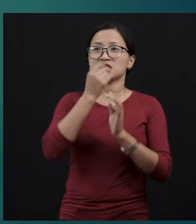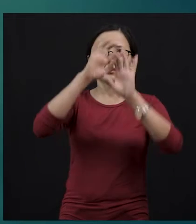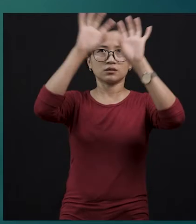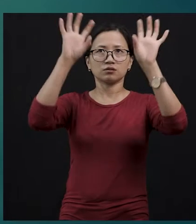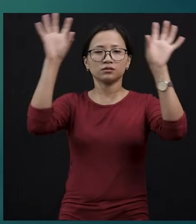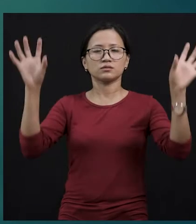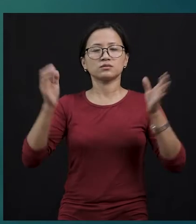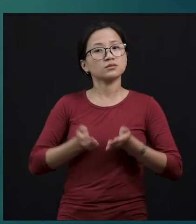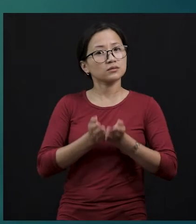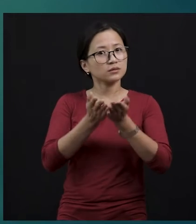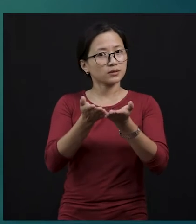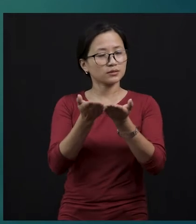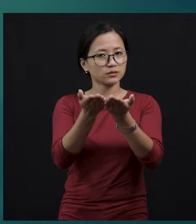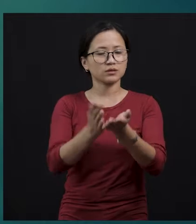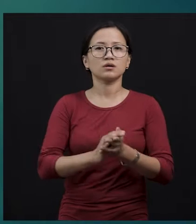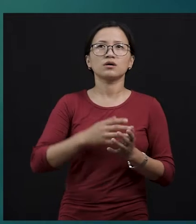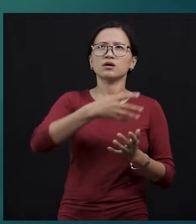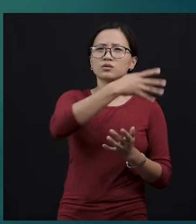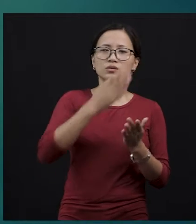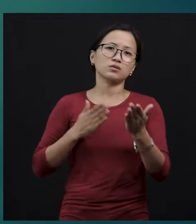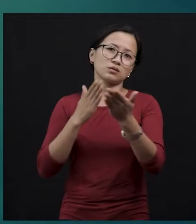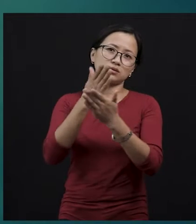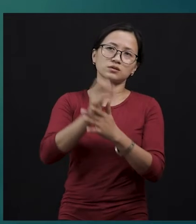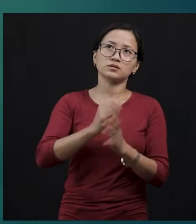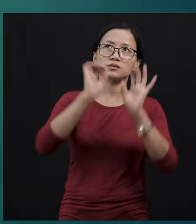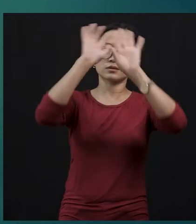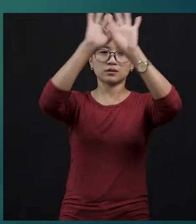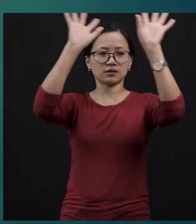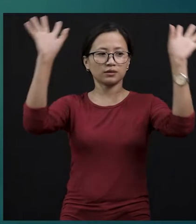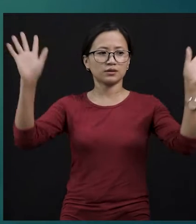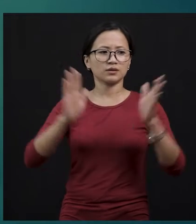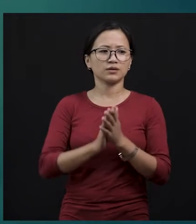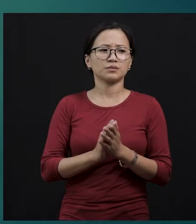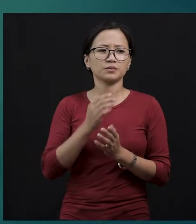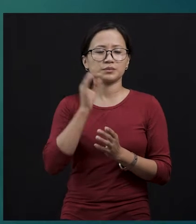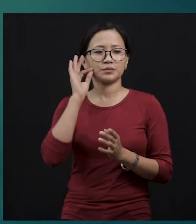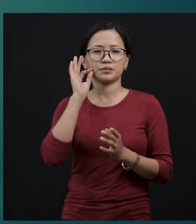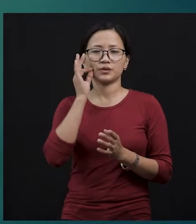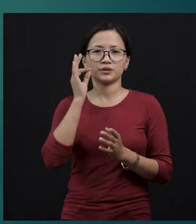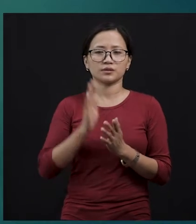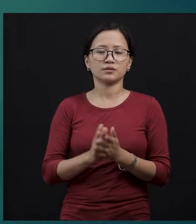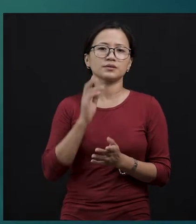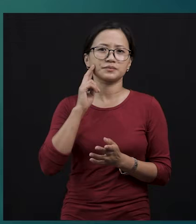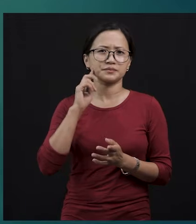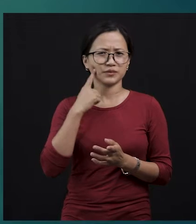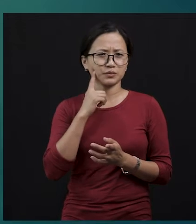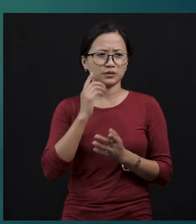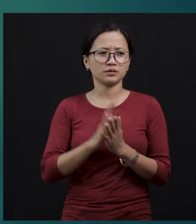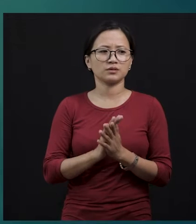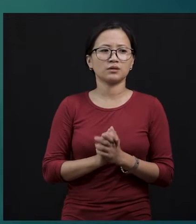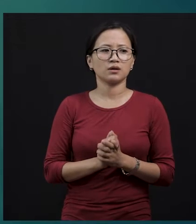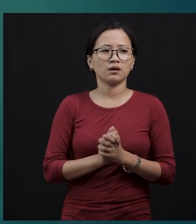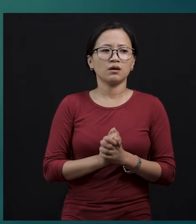sky are prettier far than this. There are bridges on the rivers. This is the first